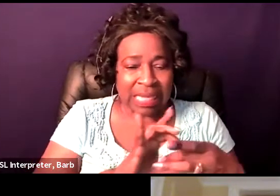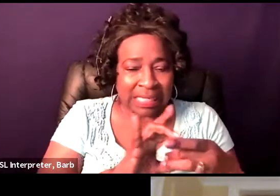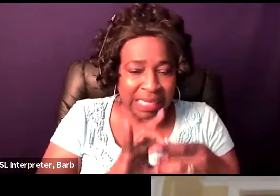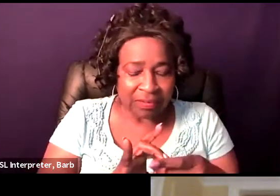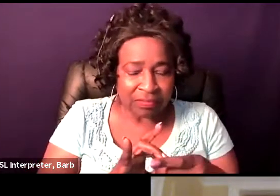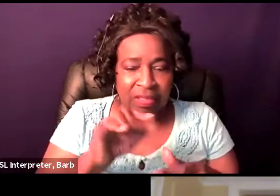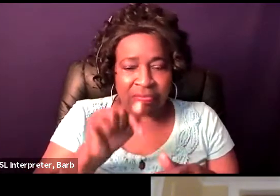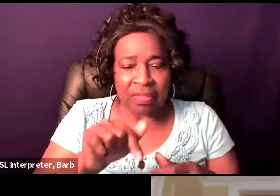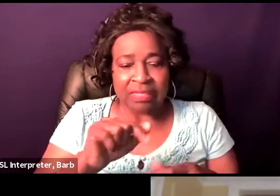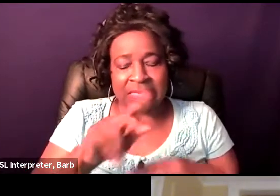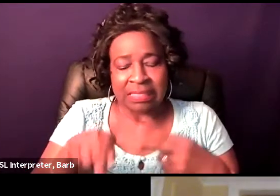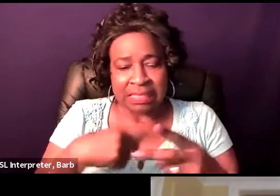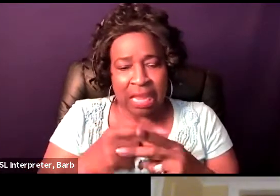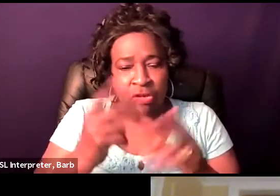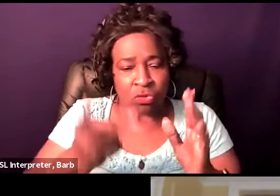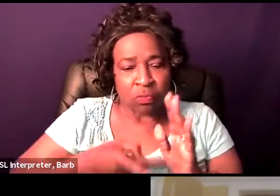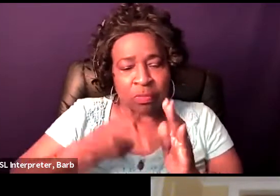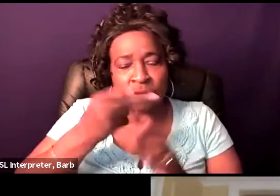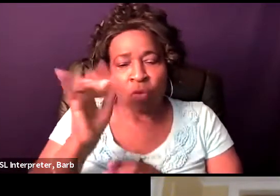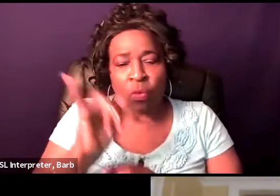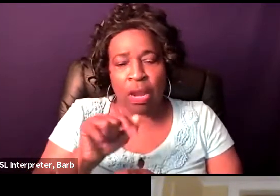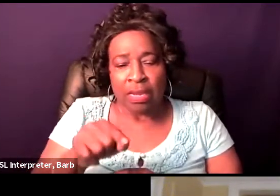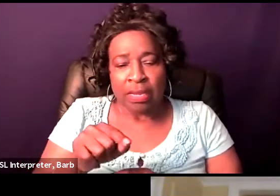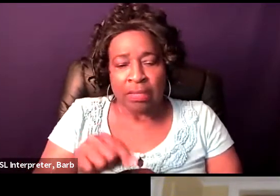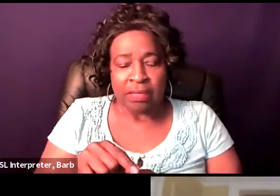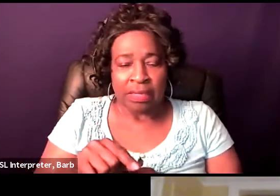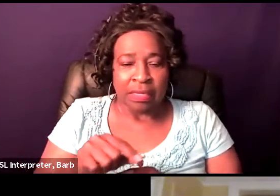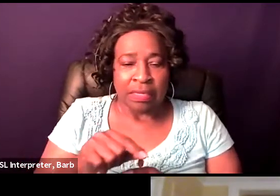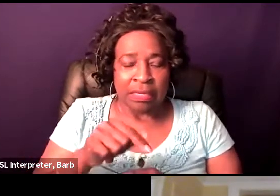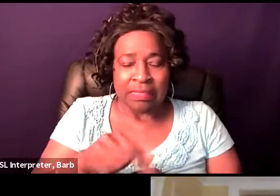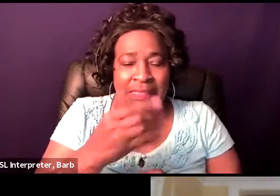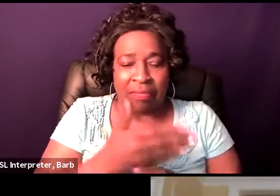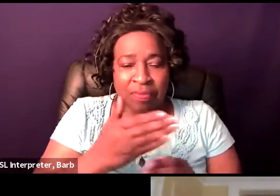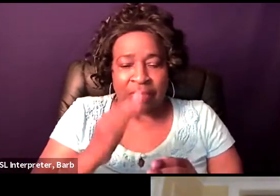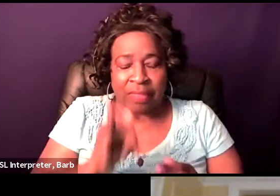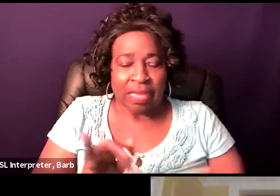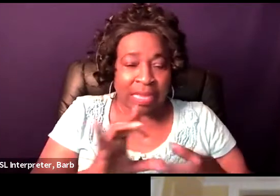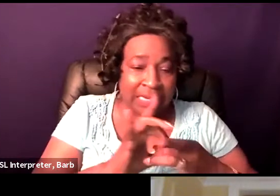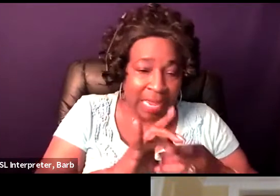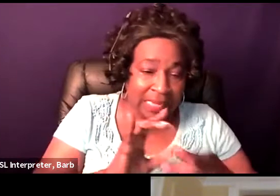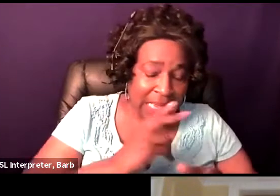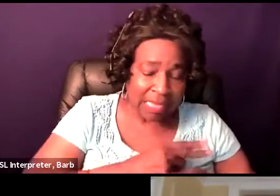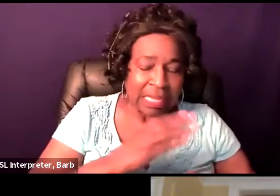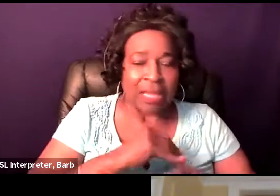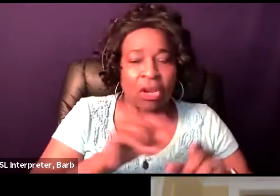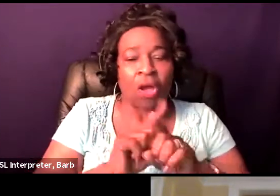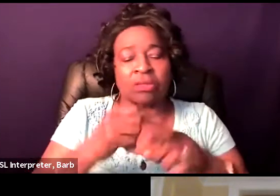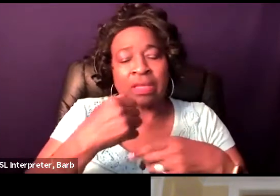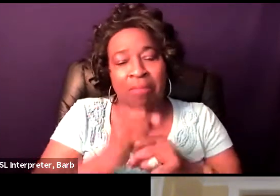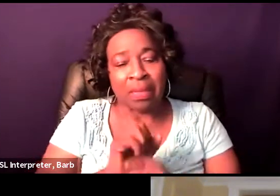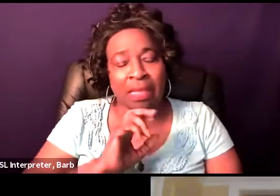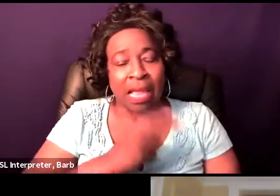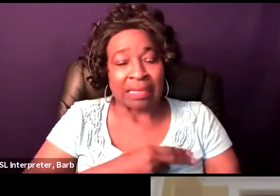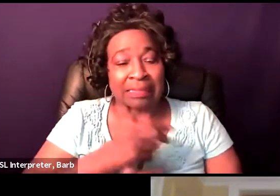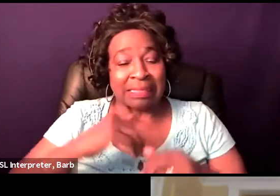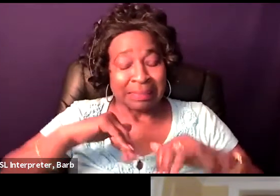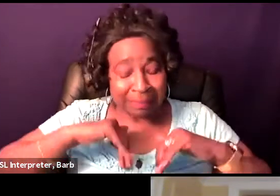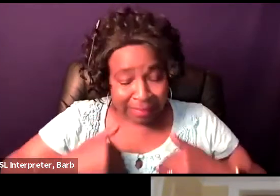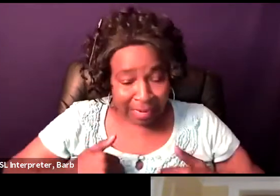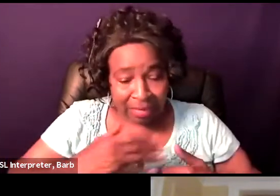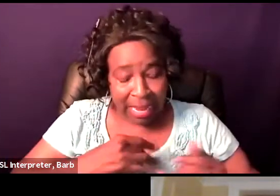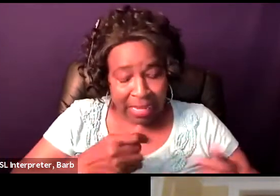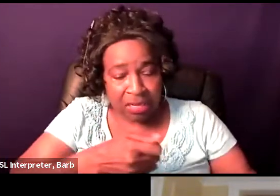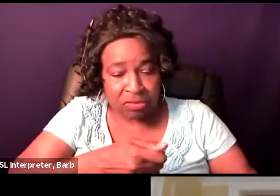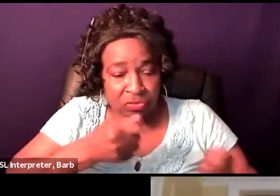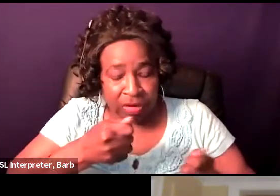this kind of duplicity where it's both the thing that connects us, but it also drains us and extracts from us.